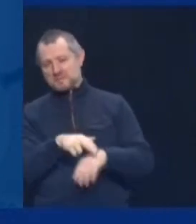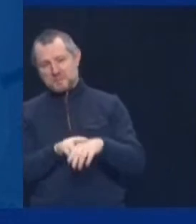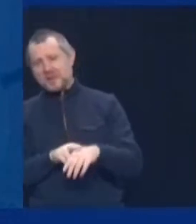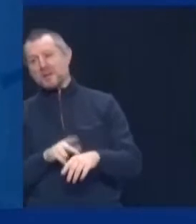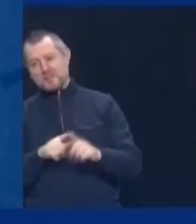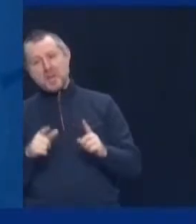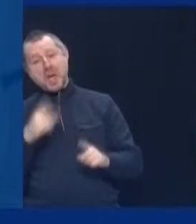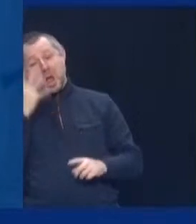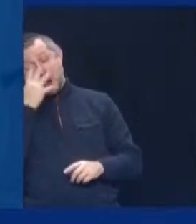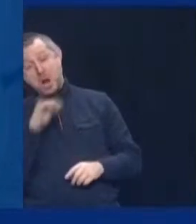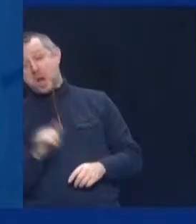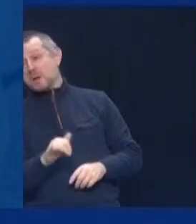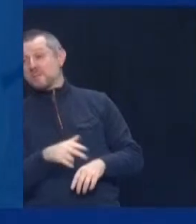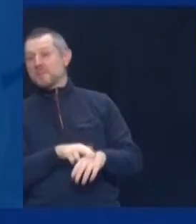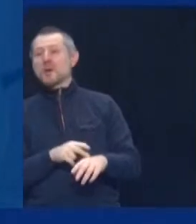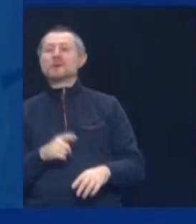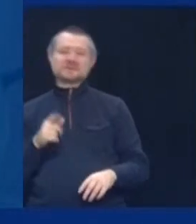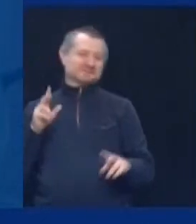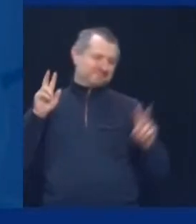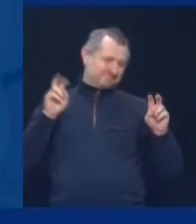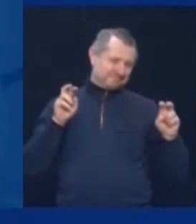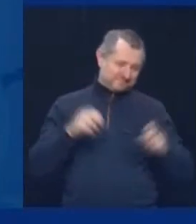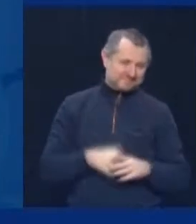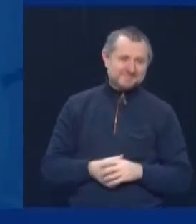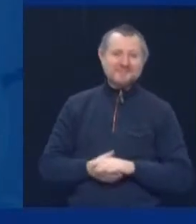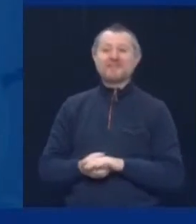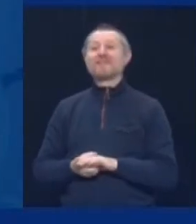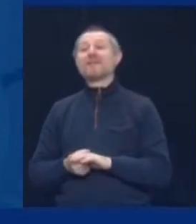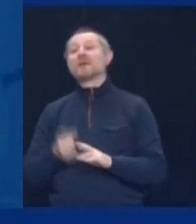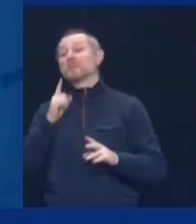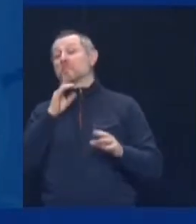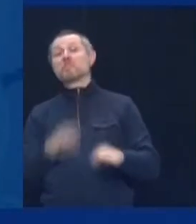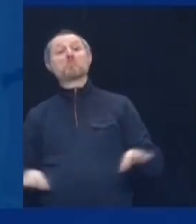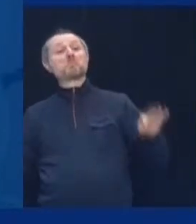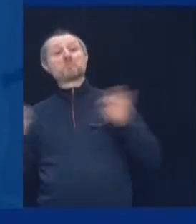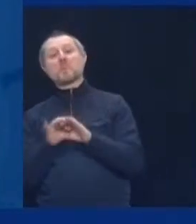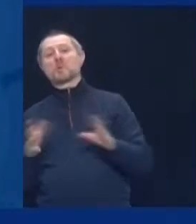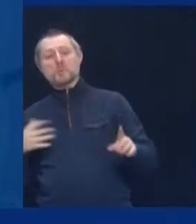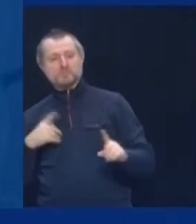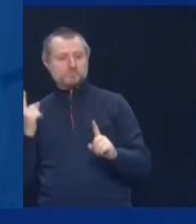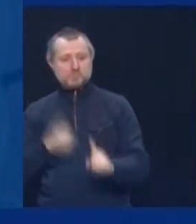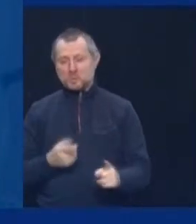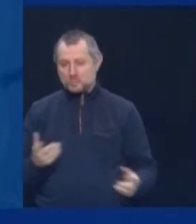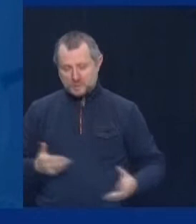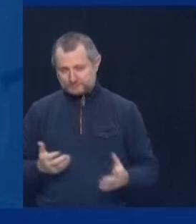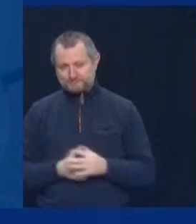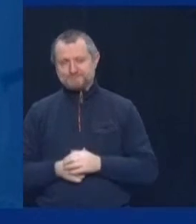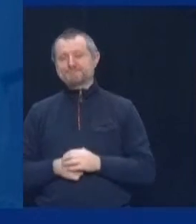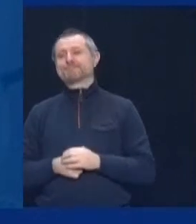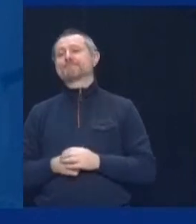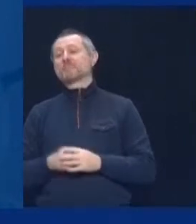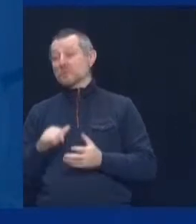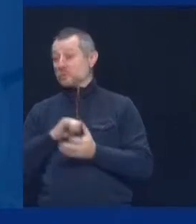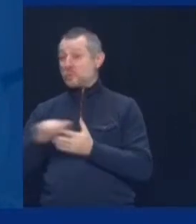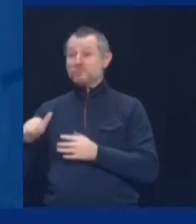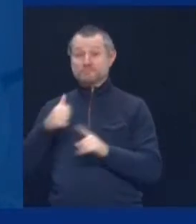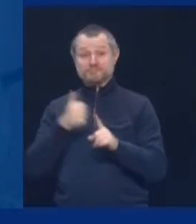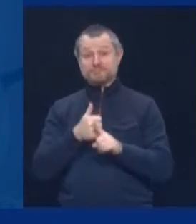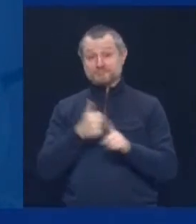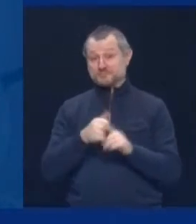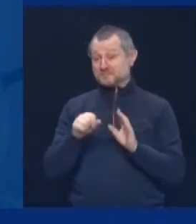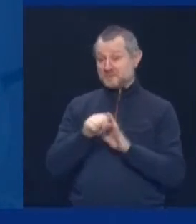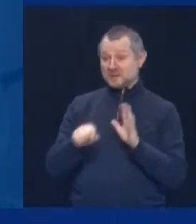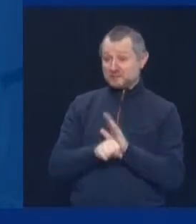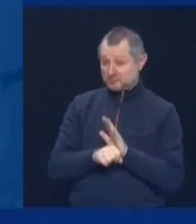But that's what that is. There it is, the bandage again. But here's a very important point. New York State, in New York